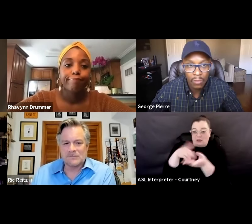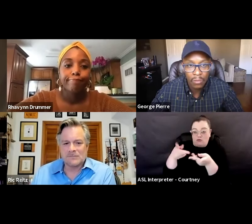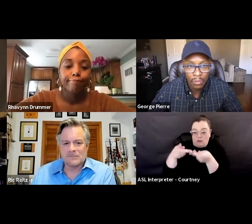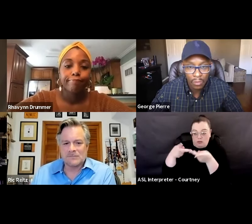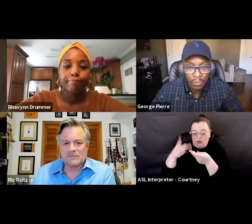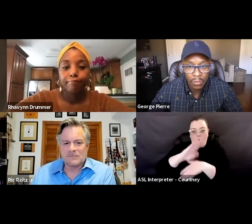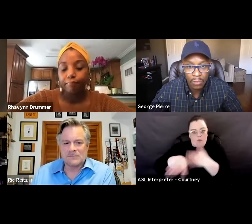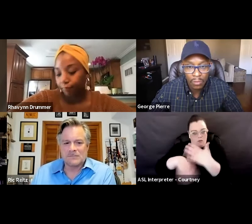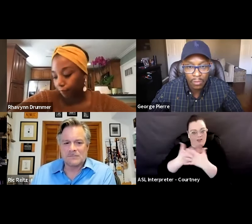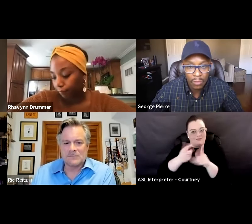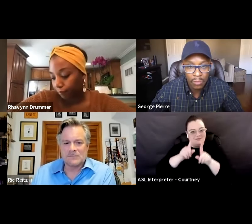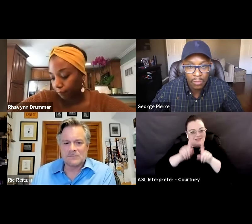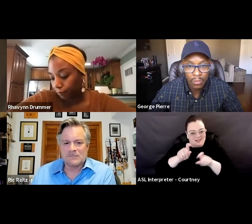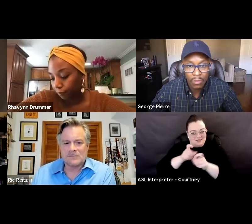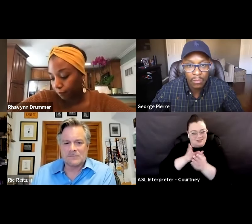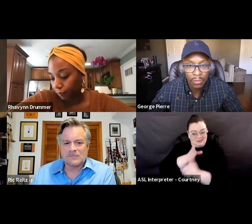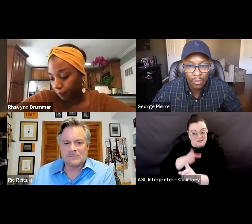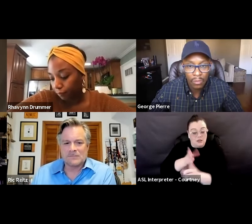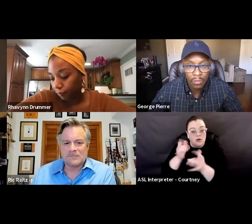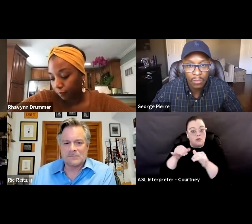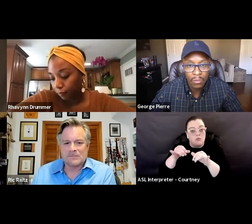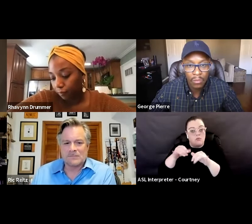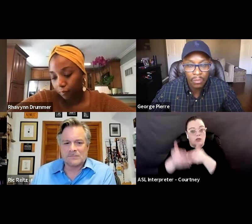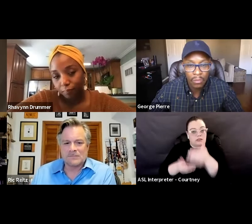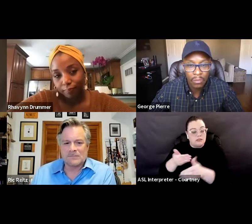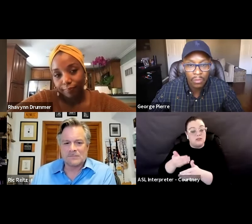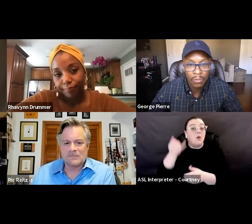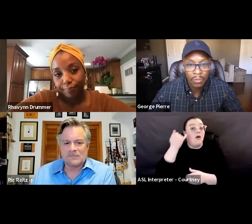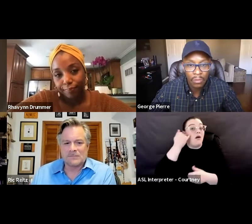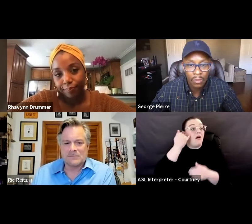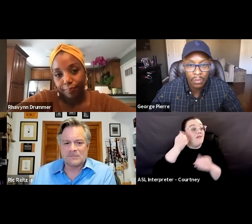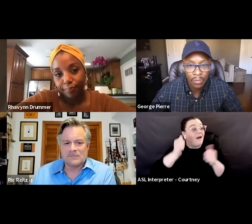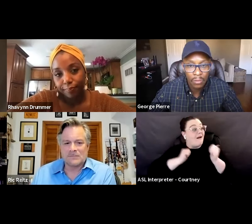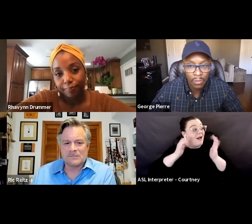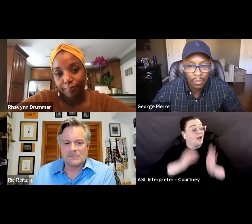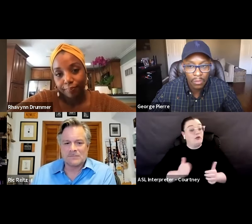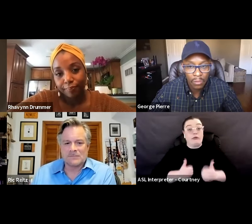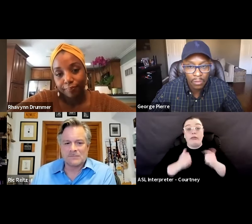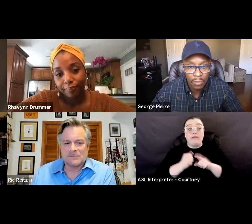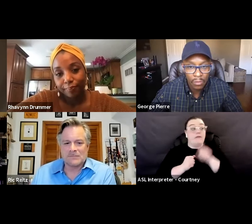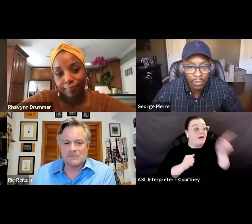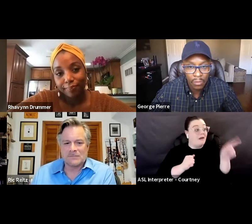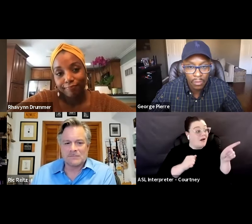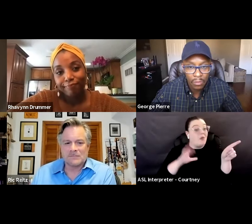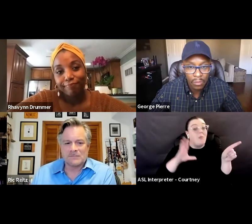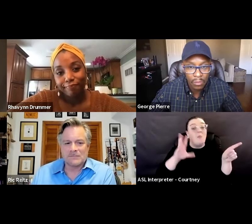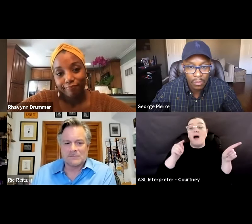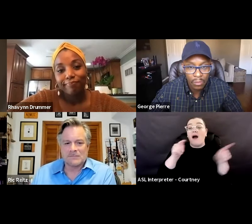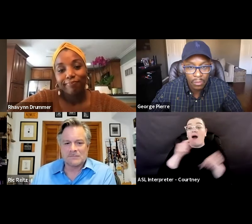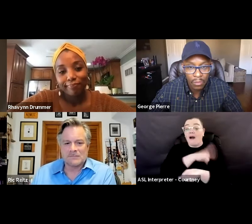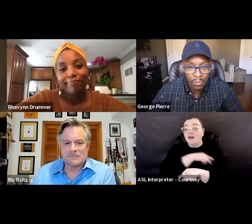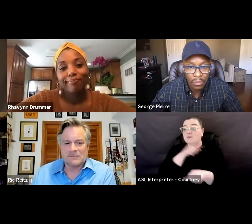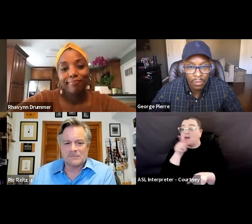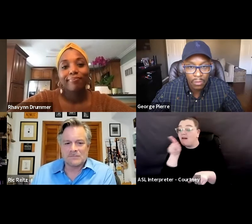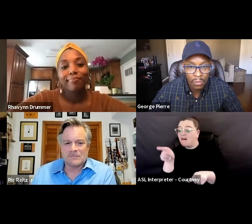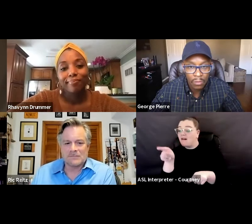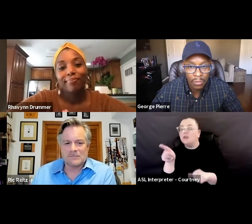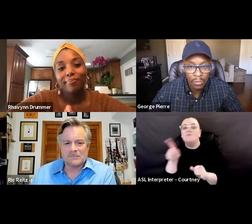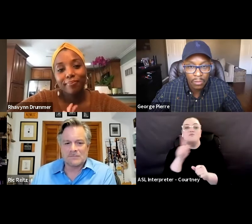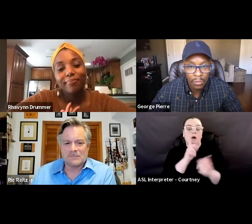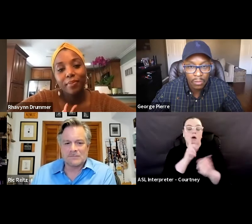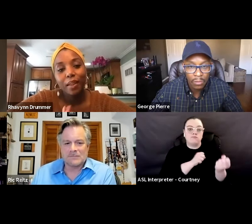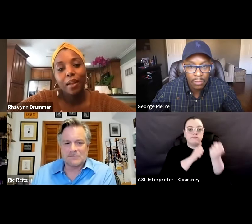done. So if the actor lives in Fayetteville and that location happens to be in Covington, Georgia, it's going to take you an hour to